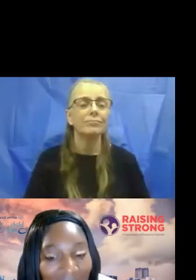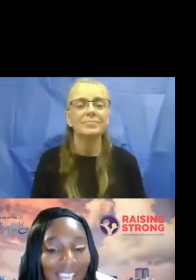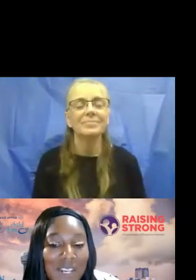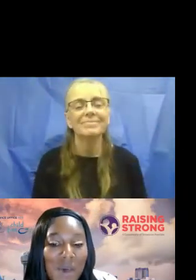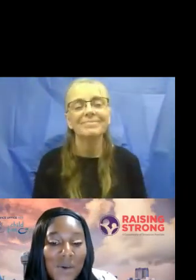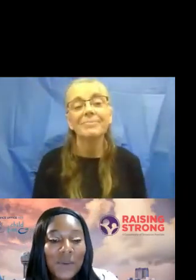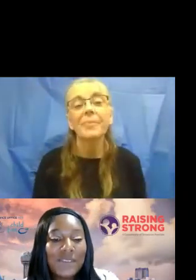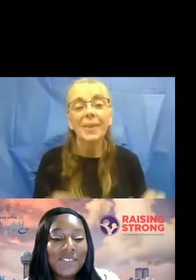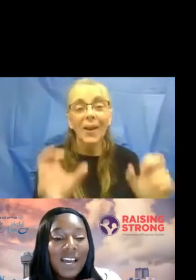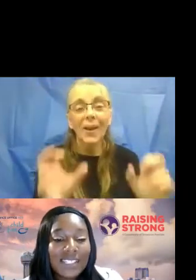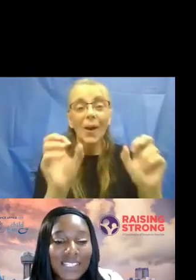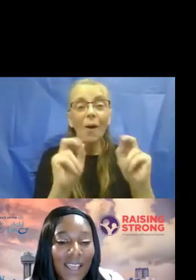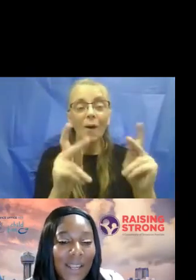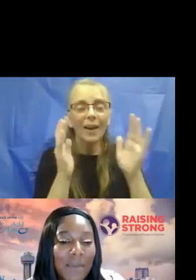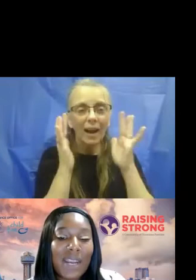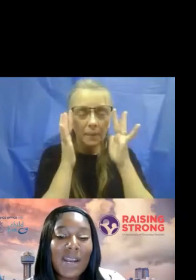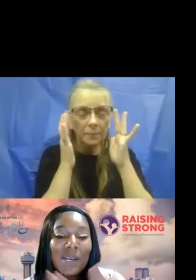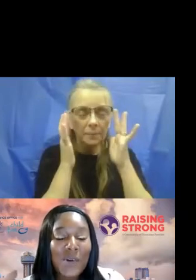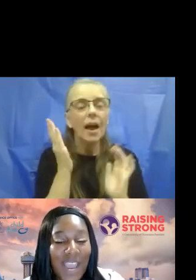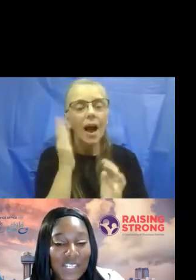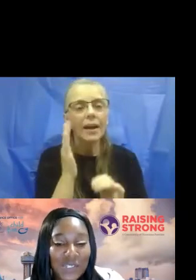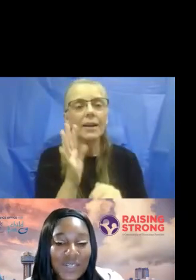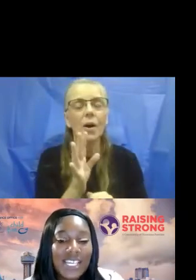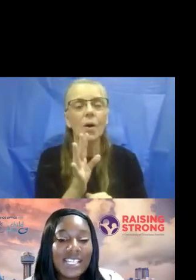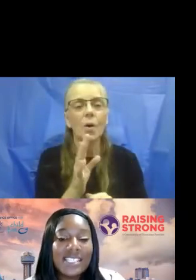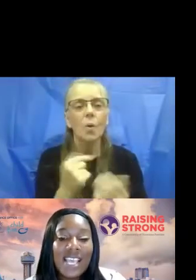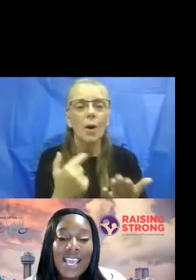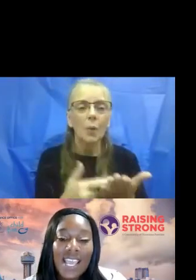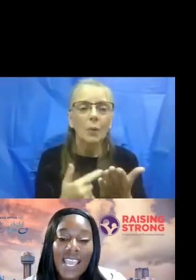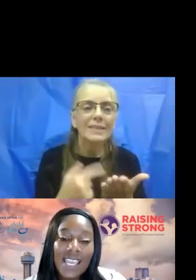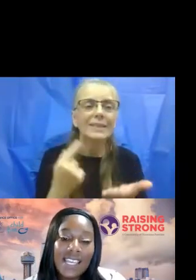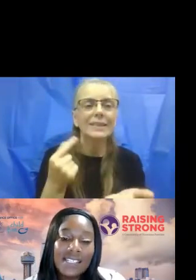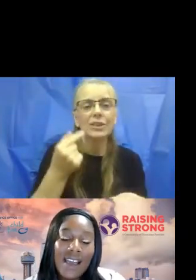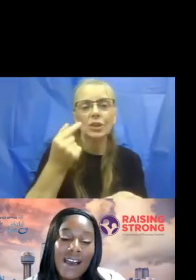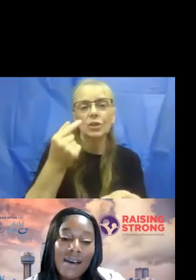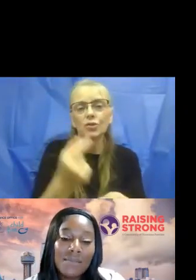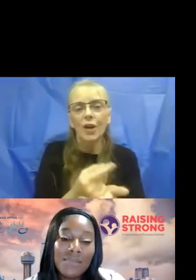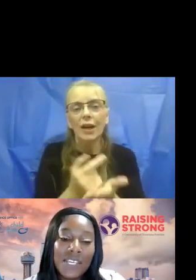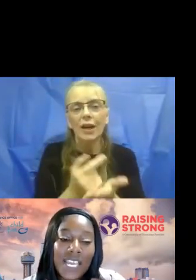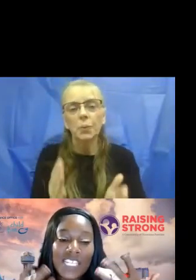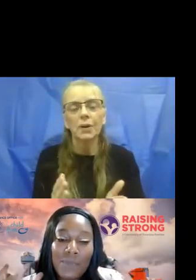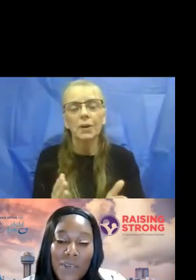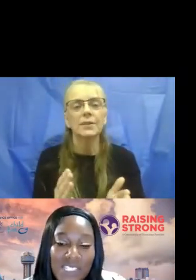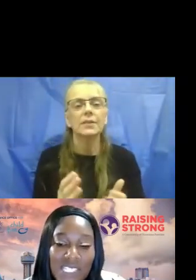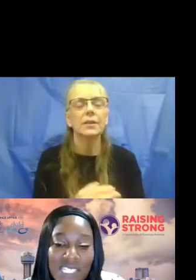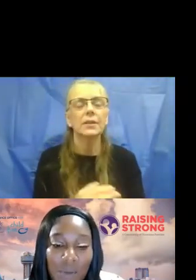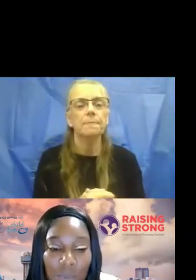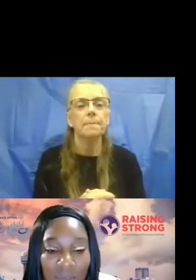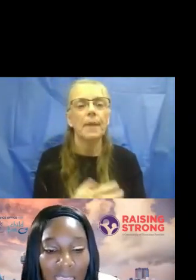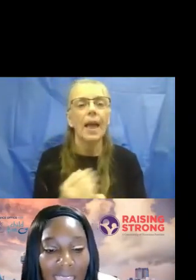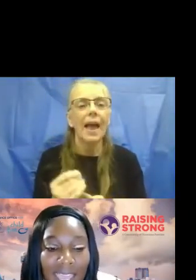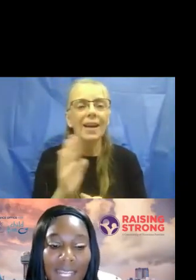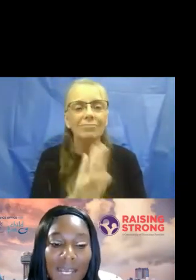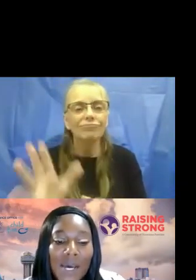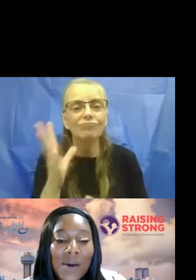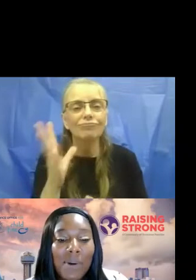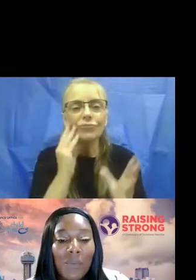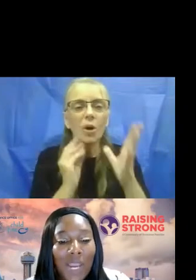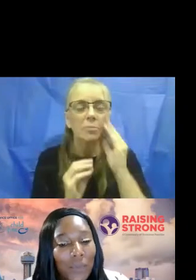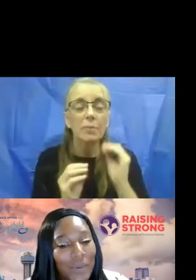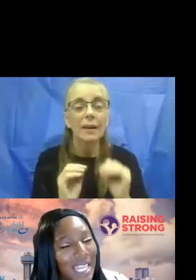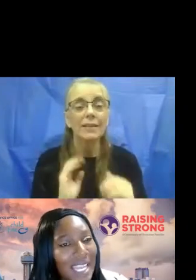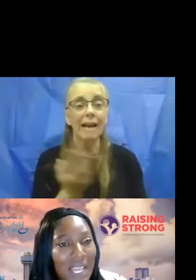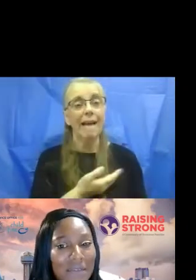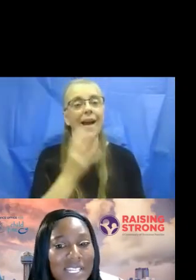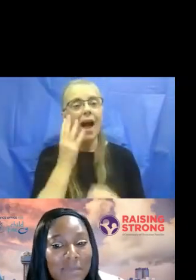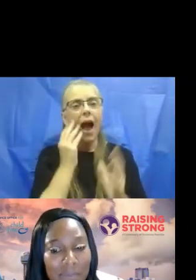Okay, I know that we've talked a lot about our graduates and the experiences that we've had, but